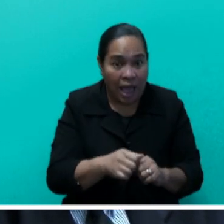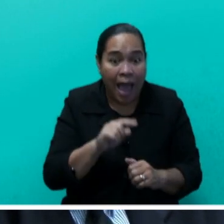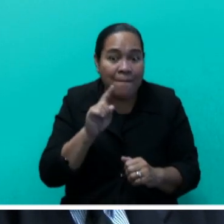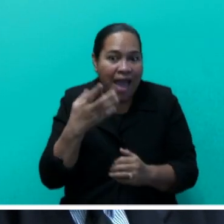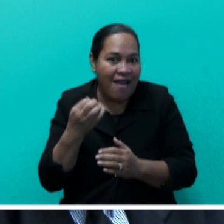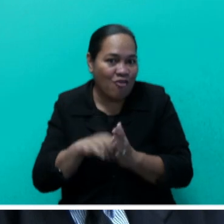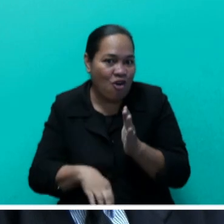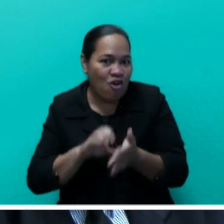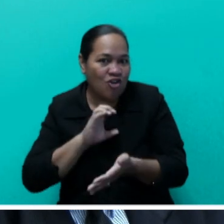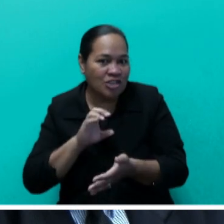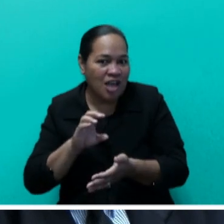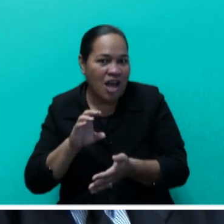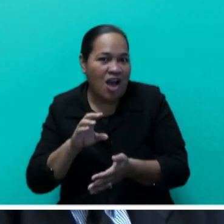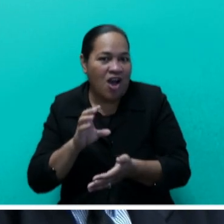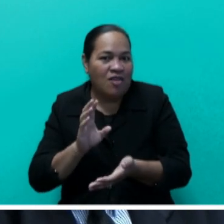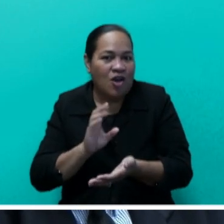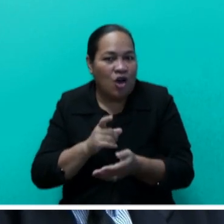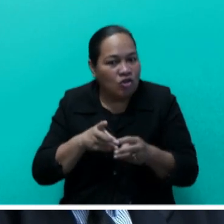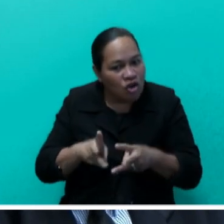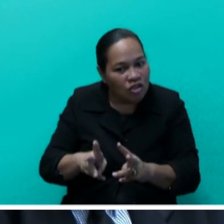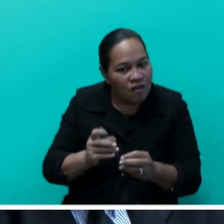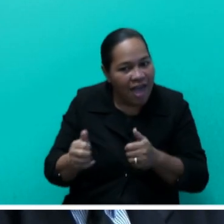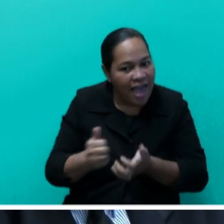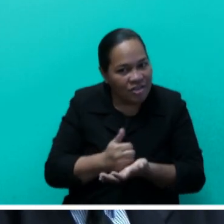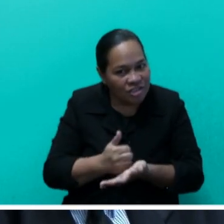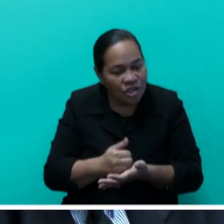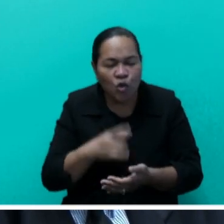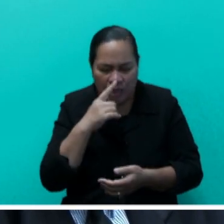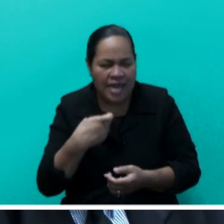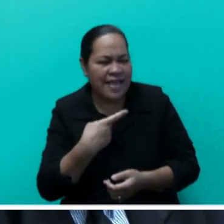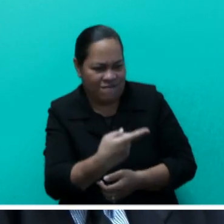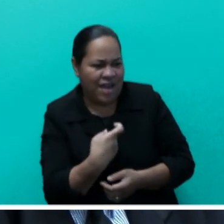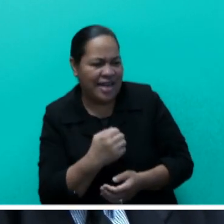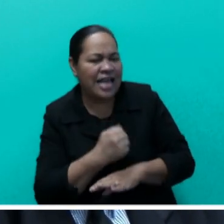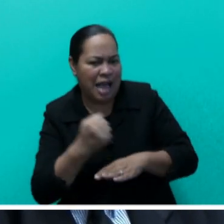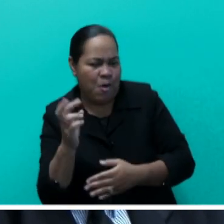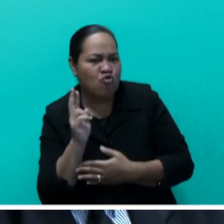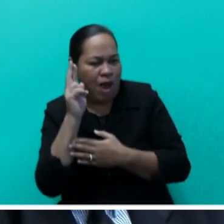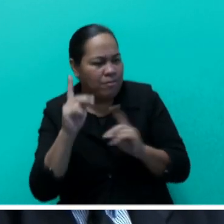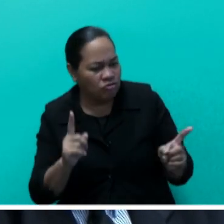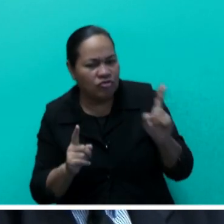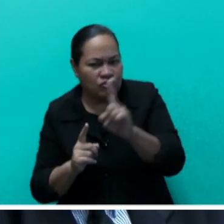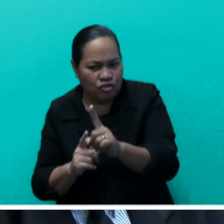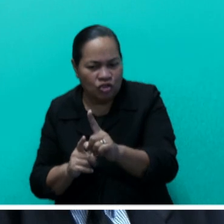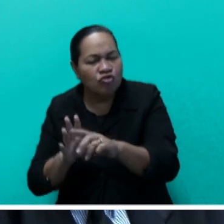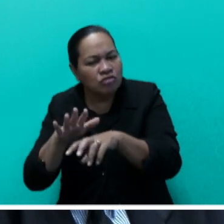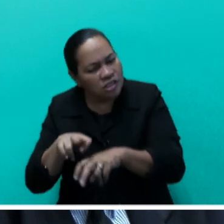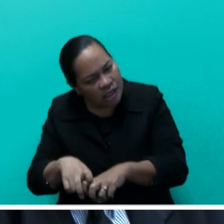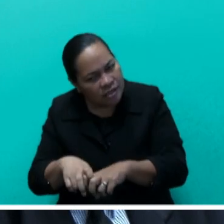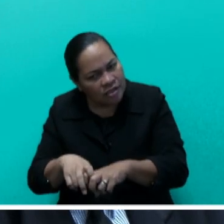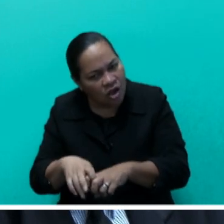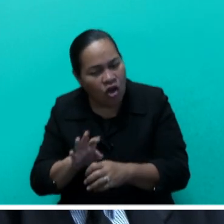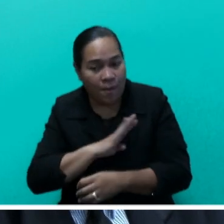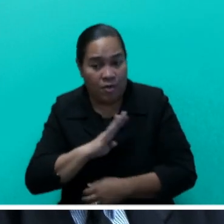action that can be taken by the directors to invite a government representative to sit on the board.